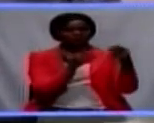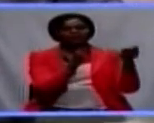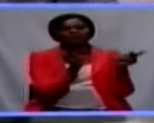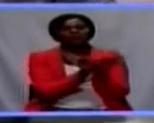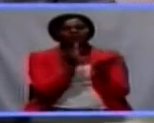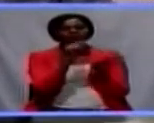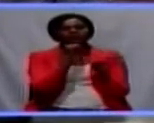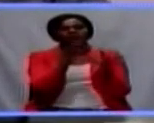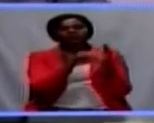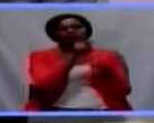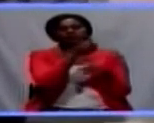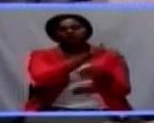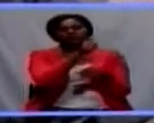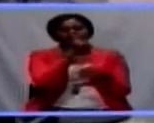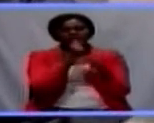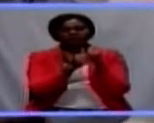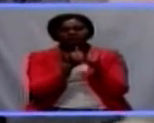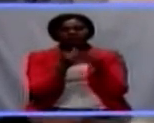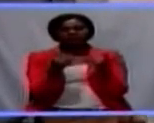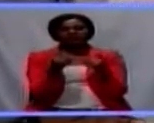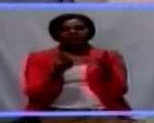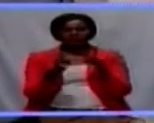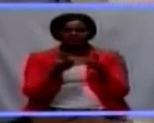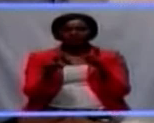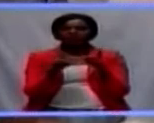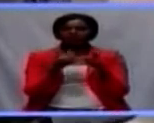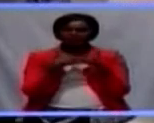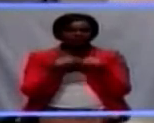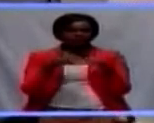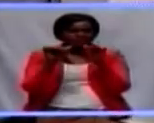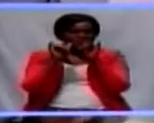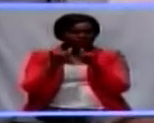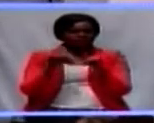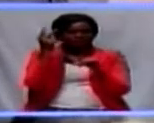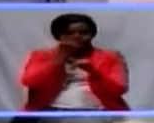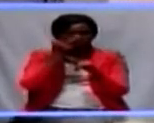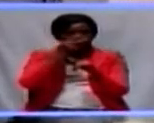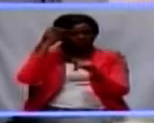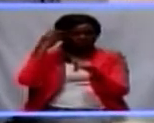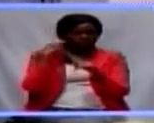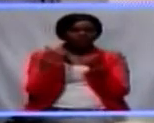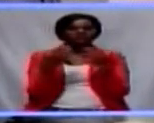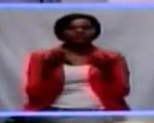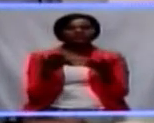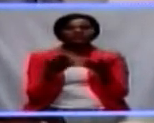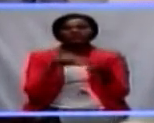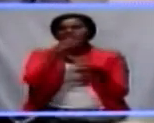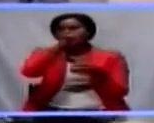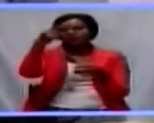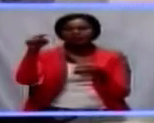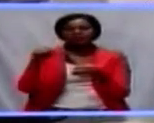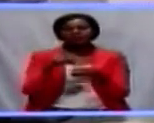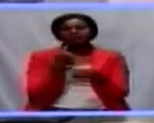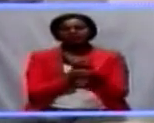will not find him there because most of the informers, they have no fixed abode. They don't even have offices. They have briefcases. Okay? So